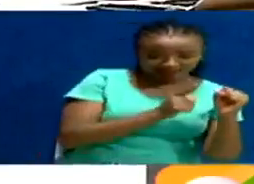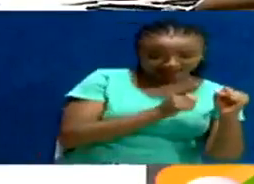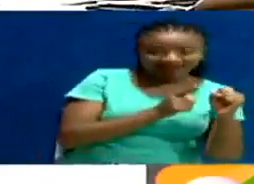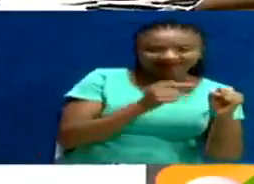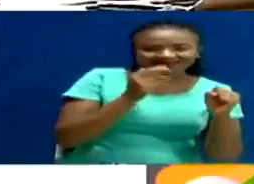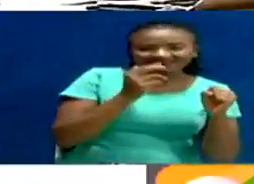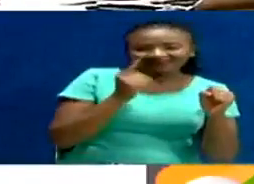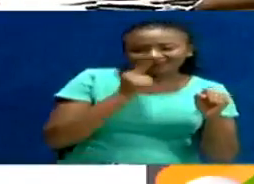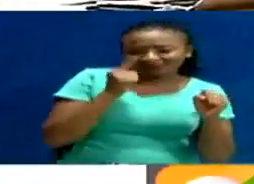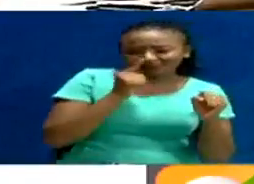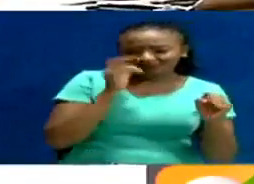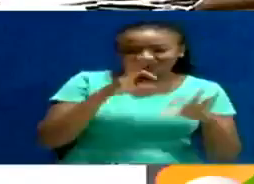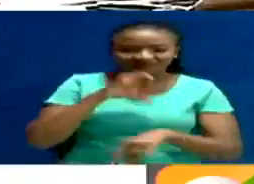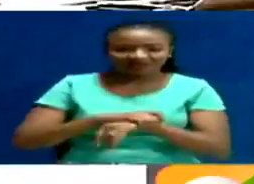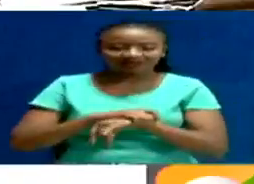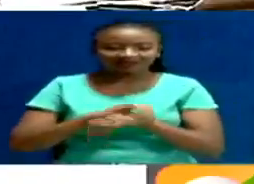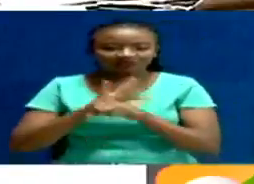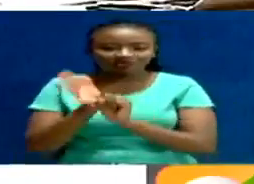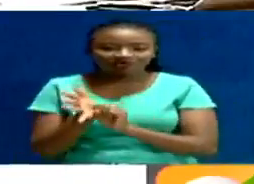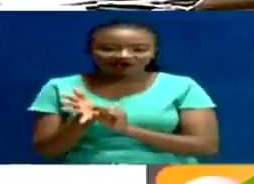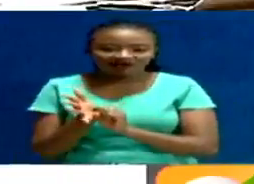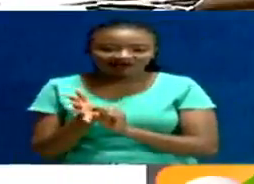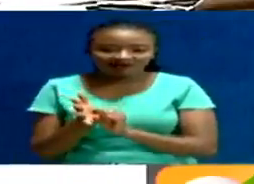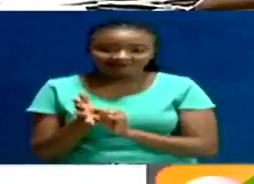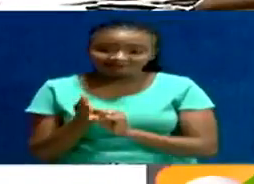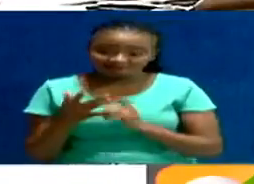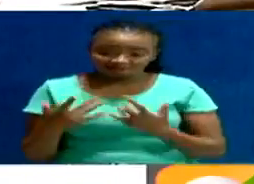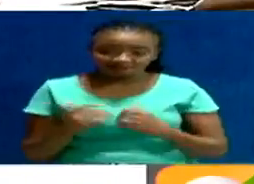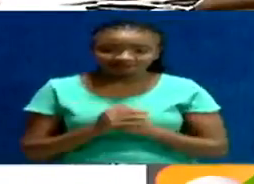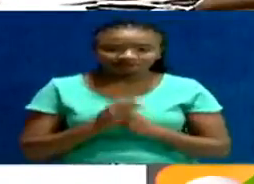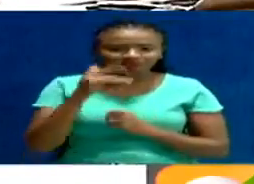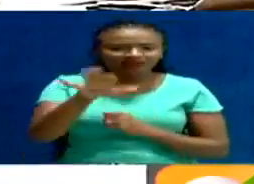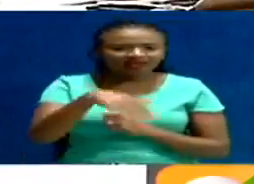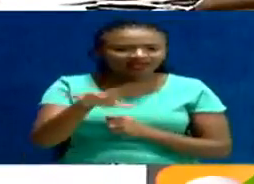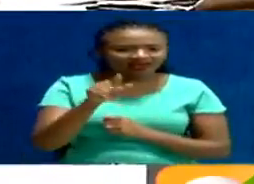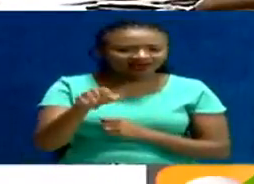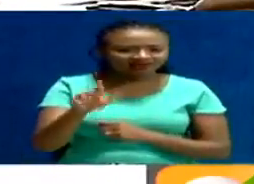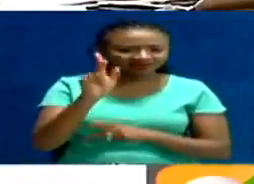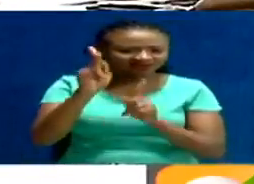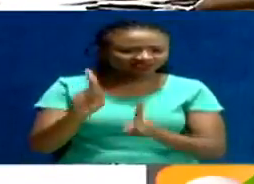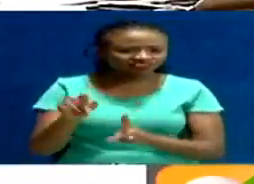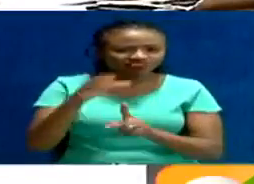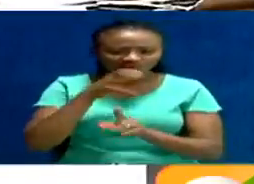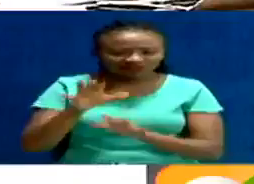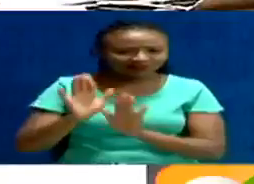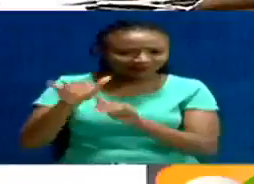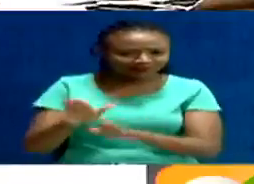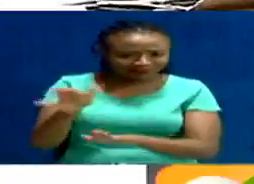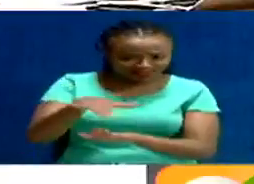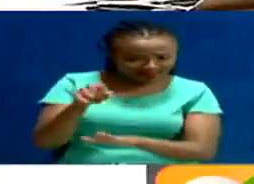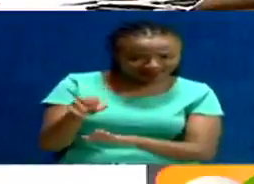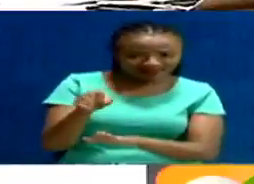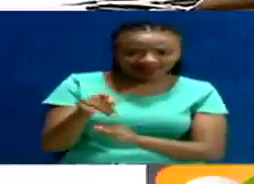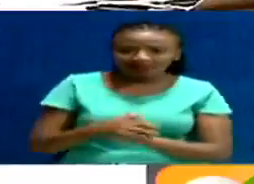severe COVID-19 infection. This comes in the wake of increased COVID-19 cases reported in the lakeside counties. As Mashirima Kapombe